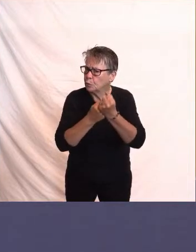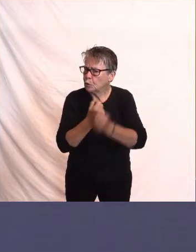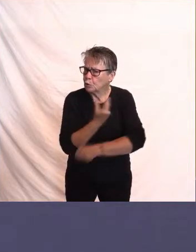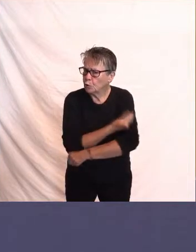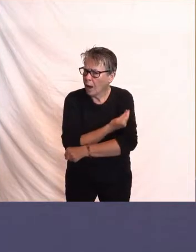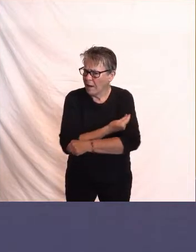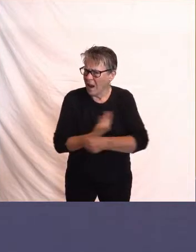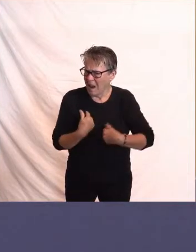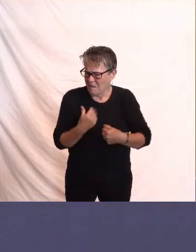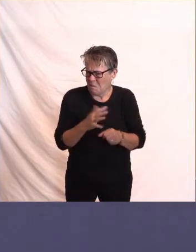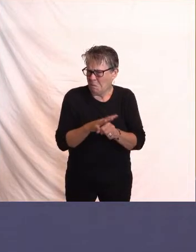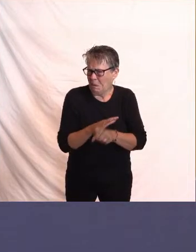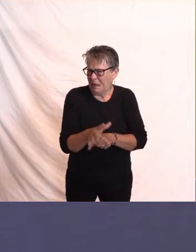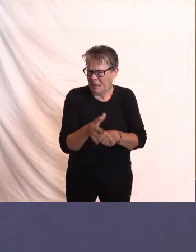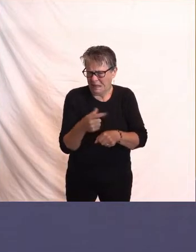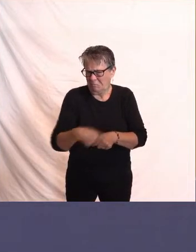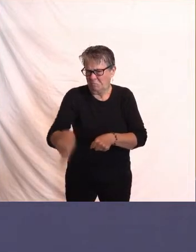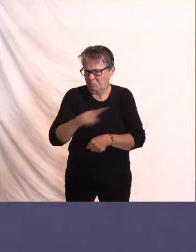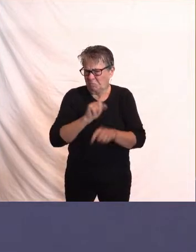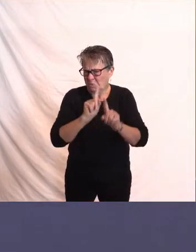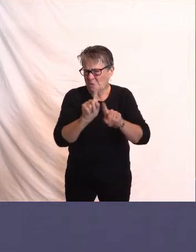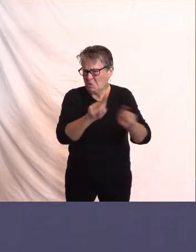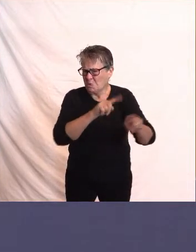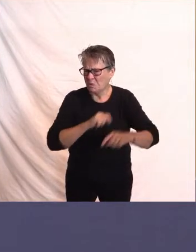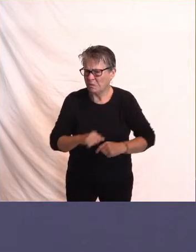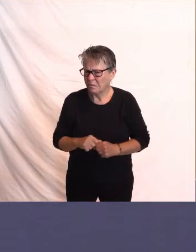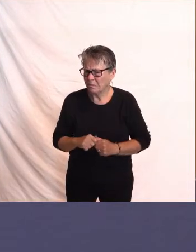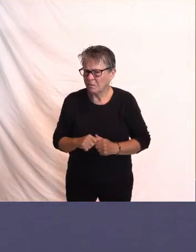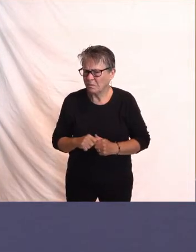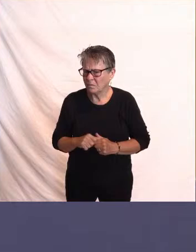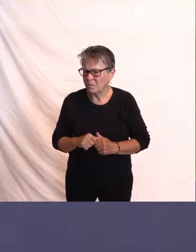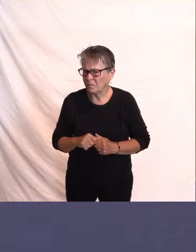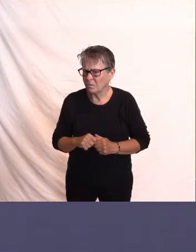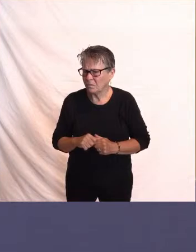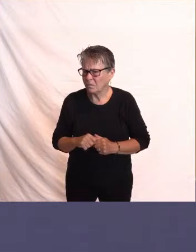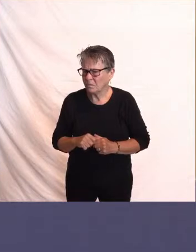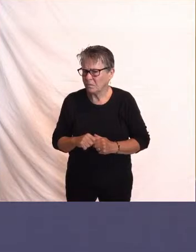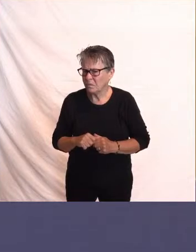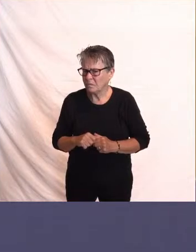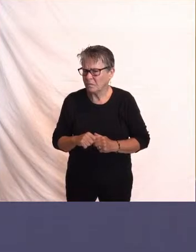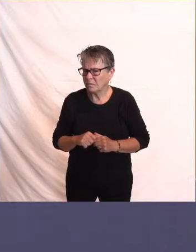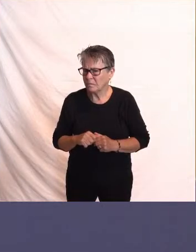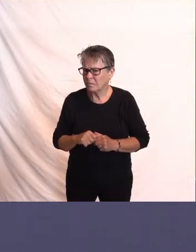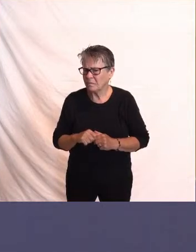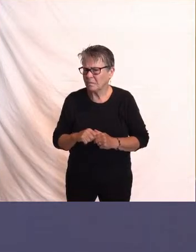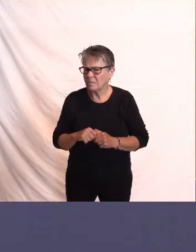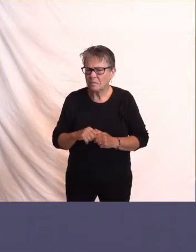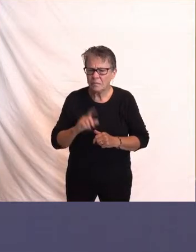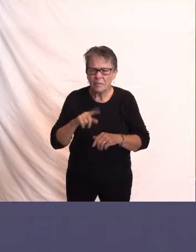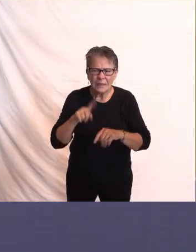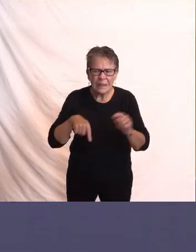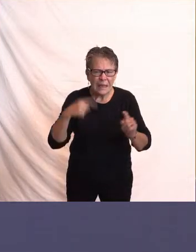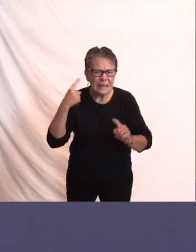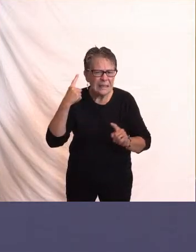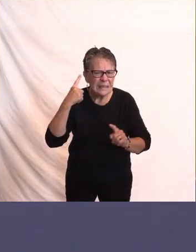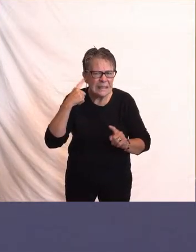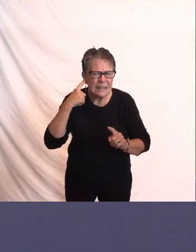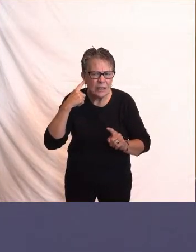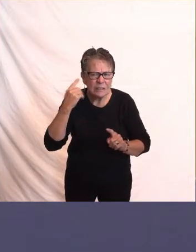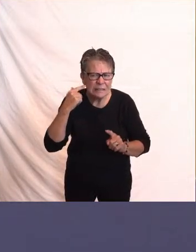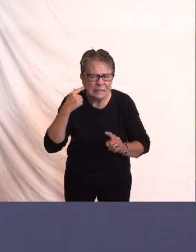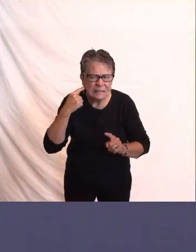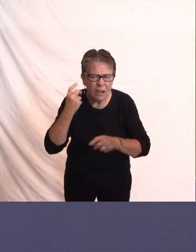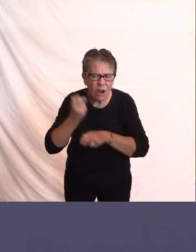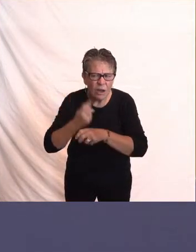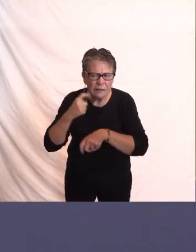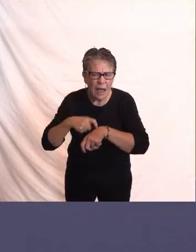obviously, if you've not gotten your first shot yet, that's probably the biggest mountain we have to climb still, right? But the boosters are available. They're